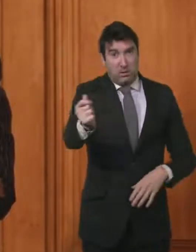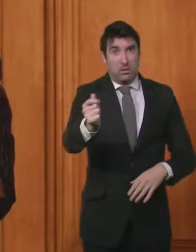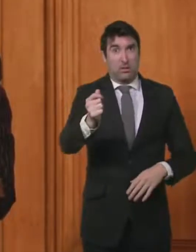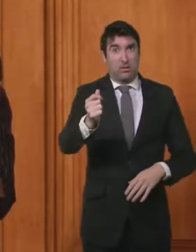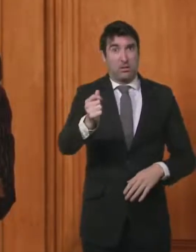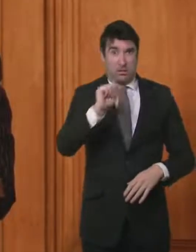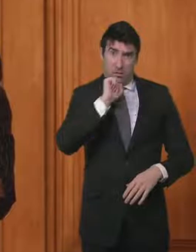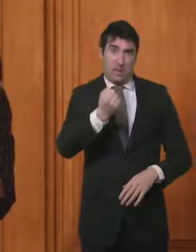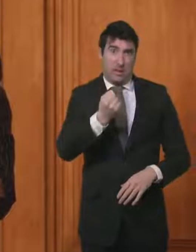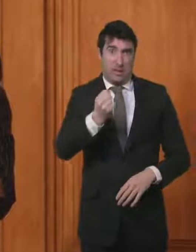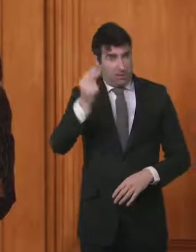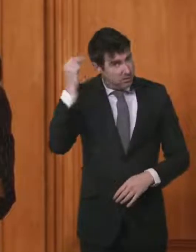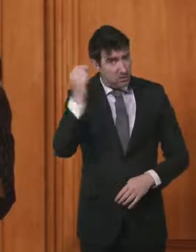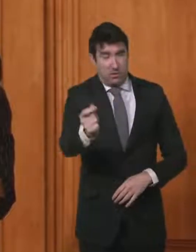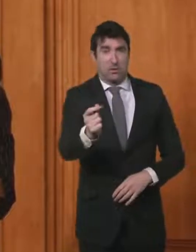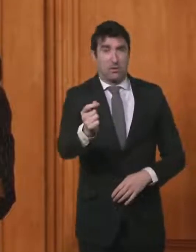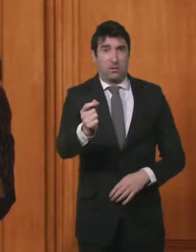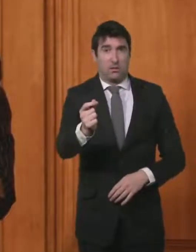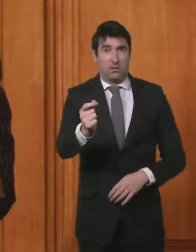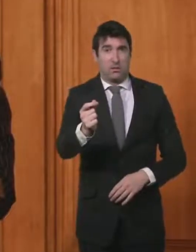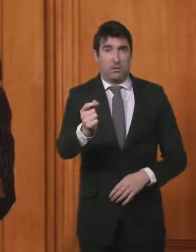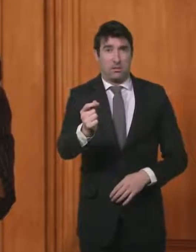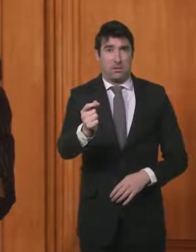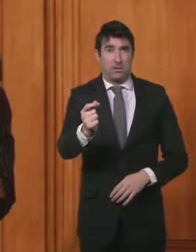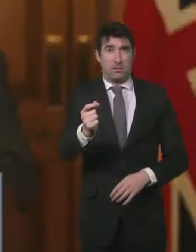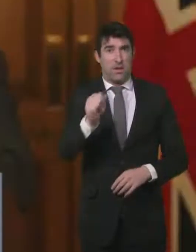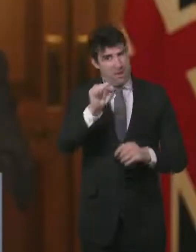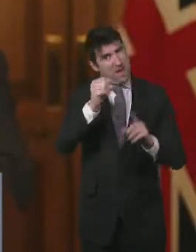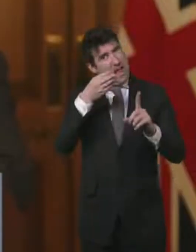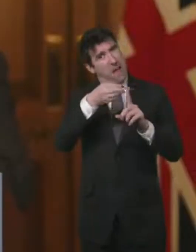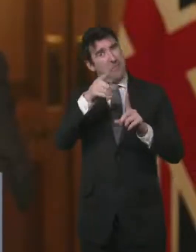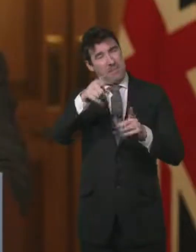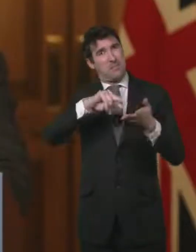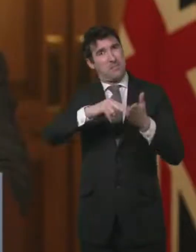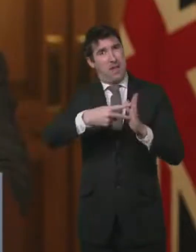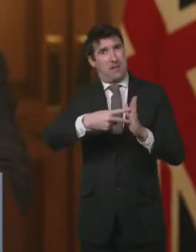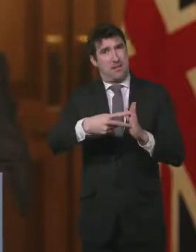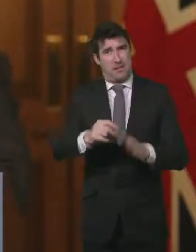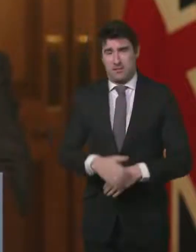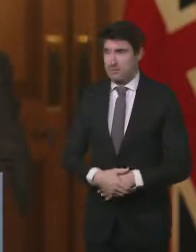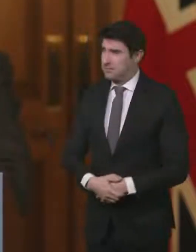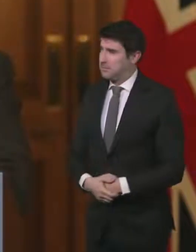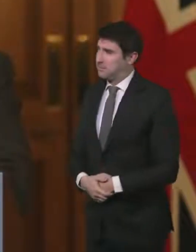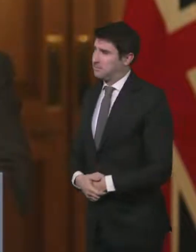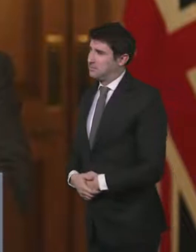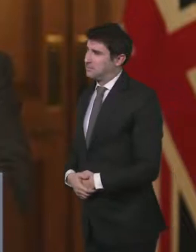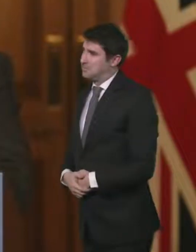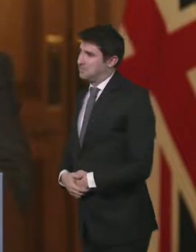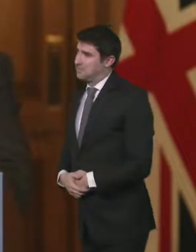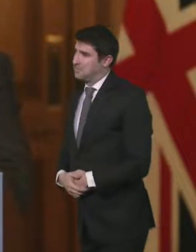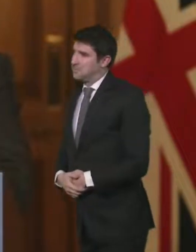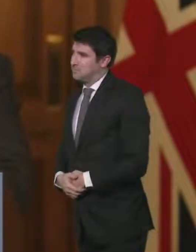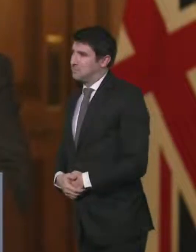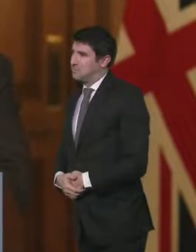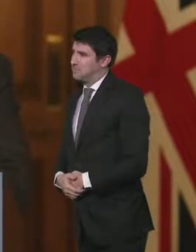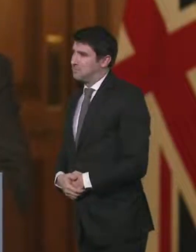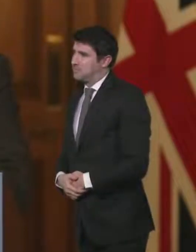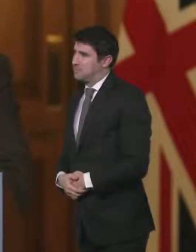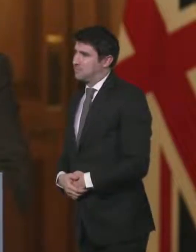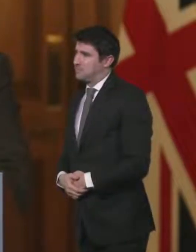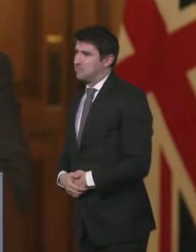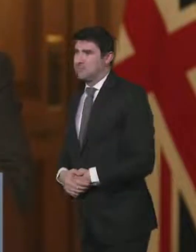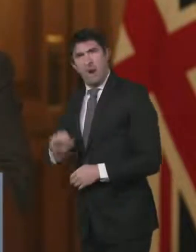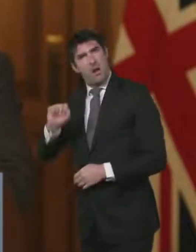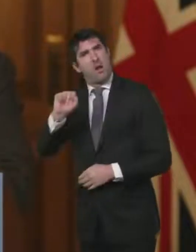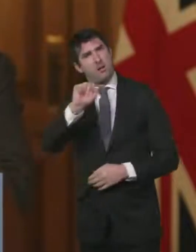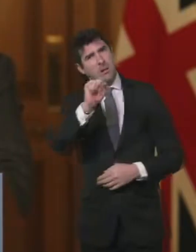can. We have to have that ambition. But Charlotte, your question is incredibly important, and obviously we're looking at the whole time.